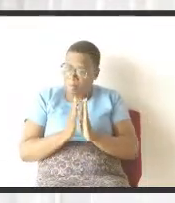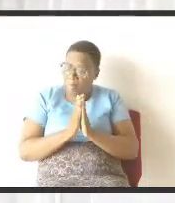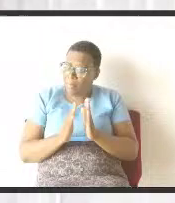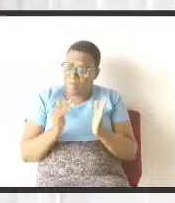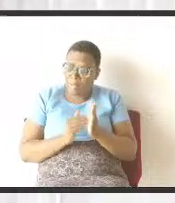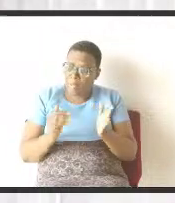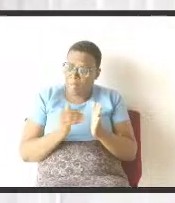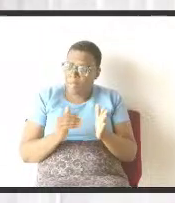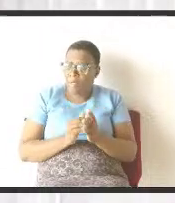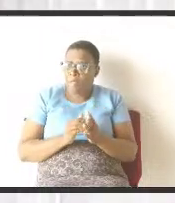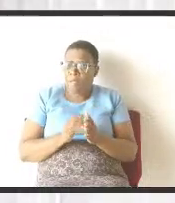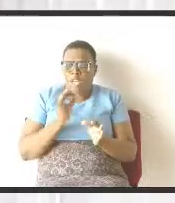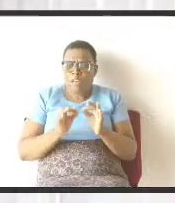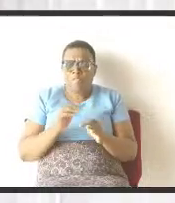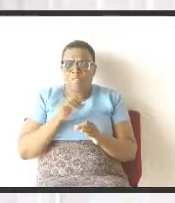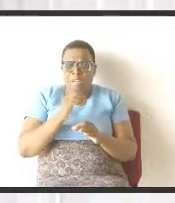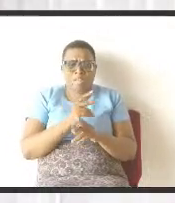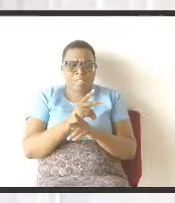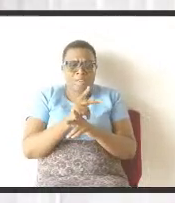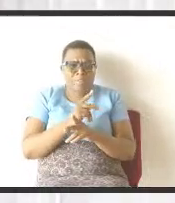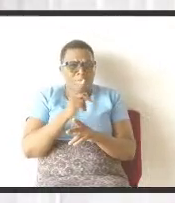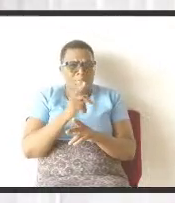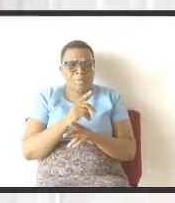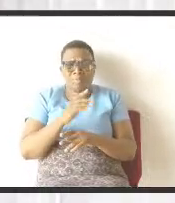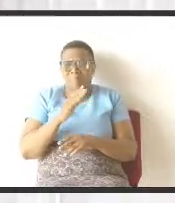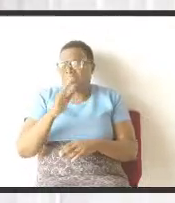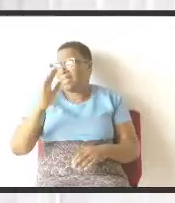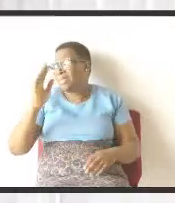I abandon my faith and say there is no God.